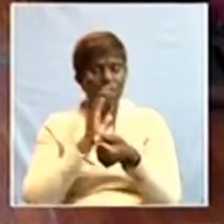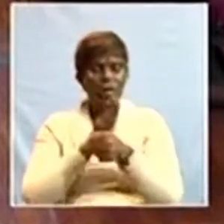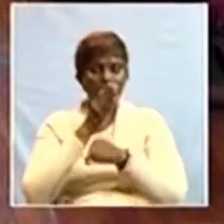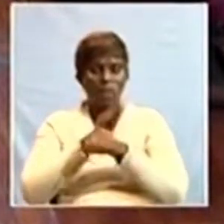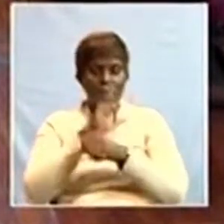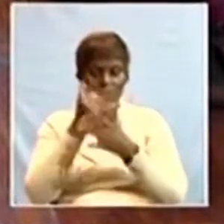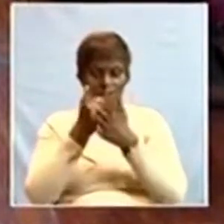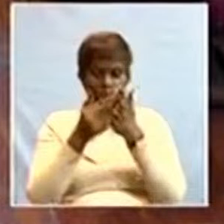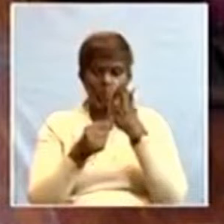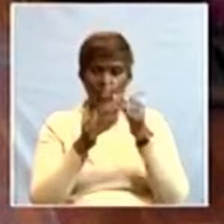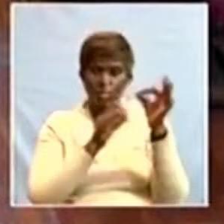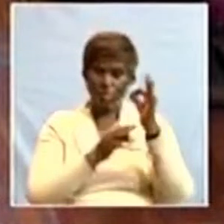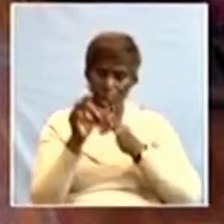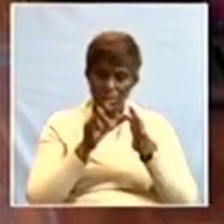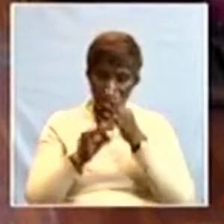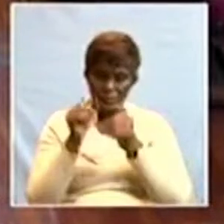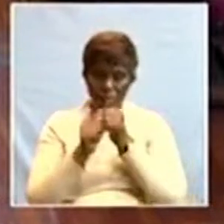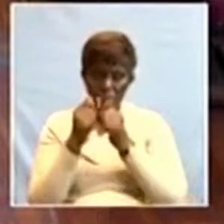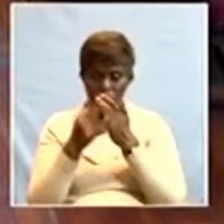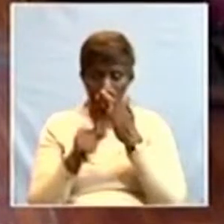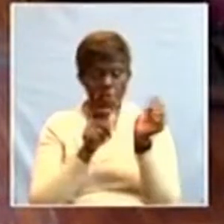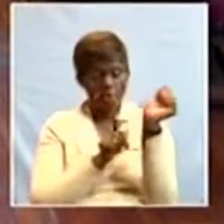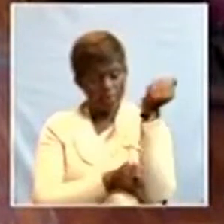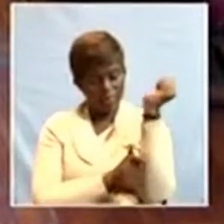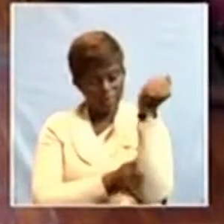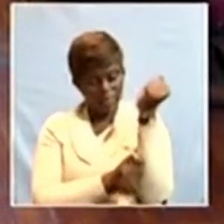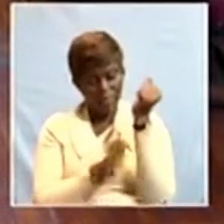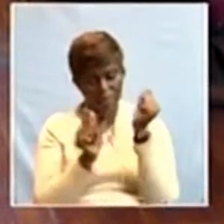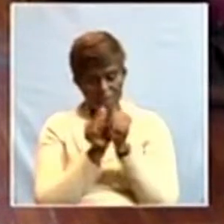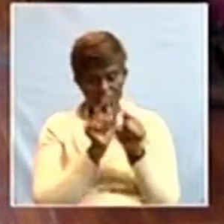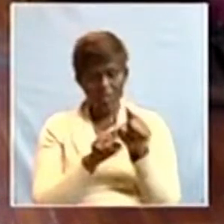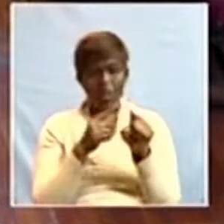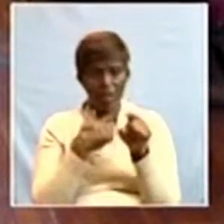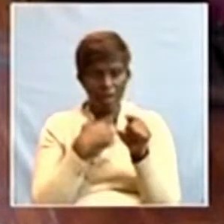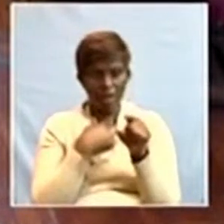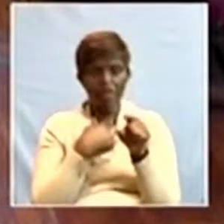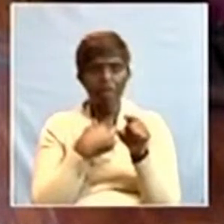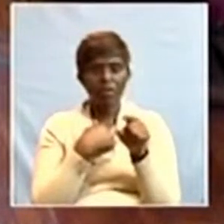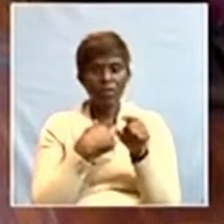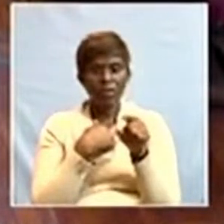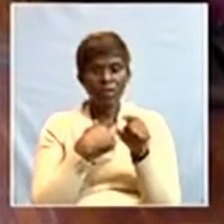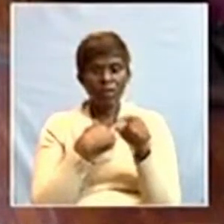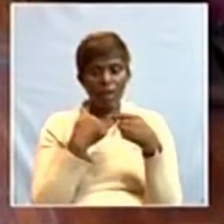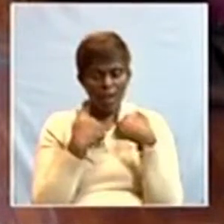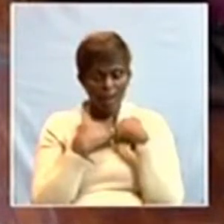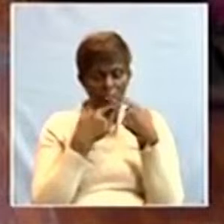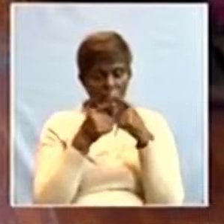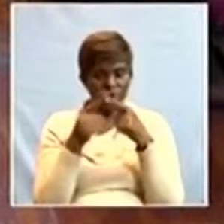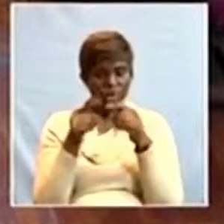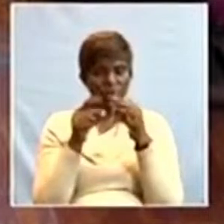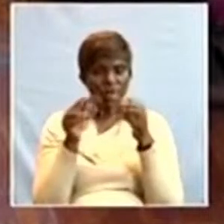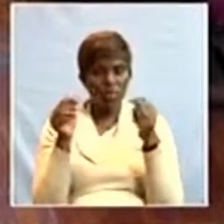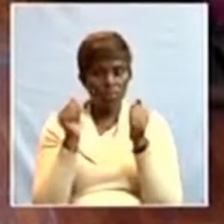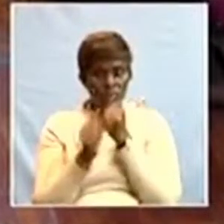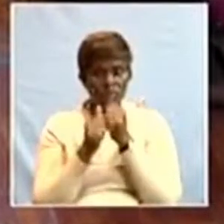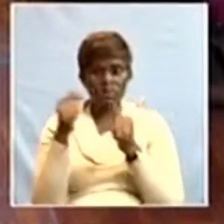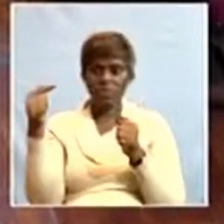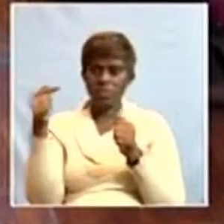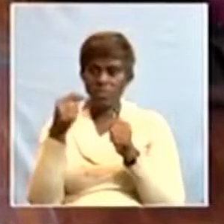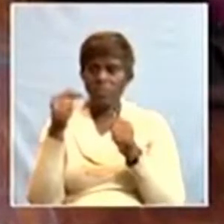after species, which is maize, and then there is the cut variant, which is